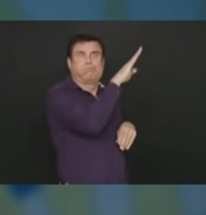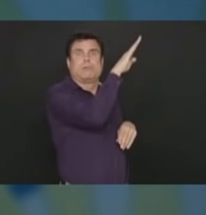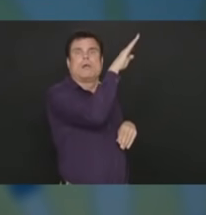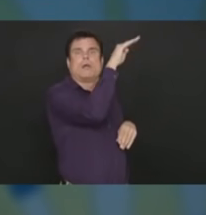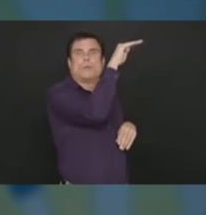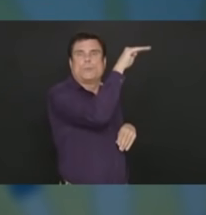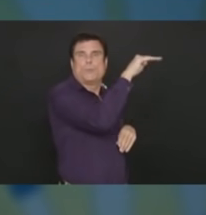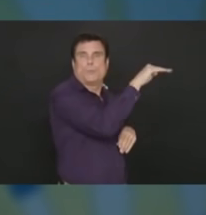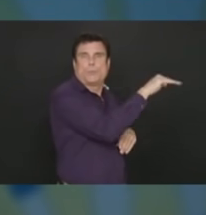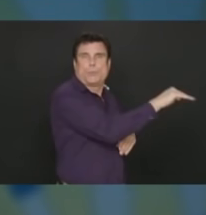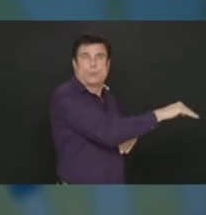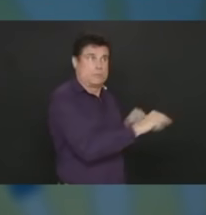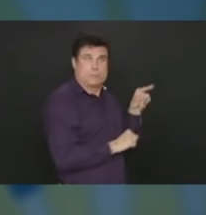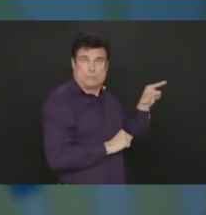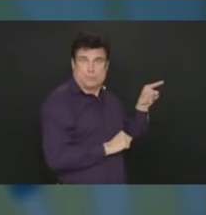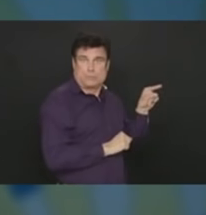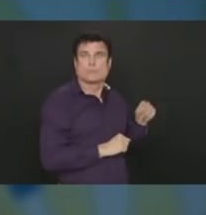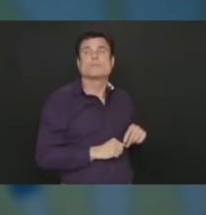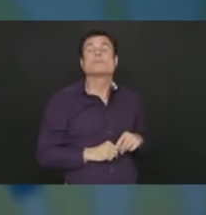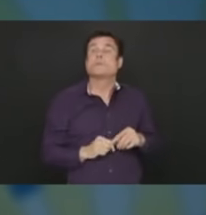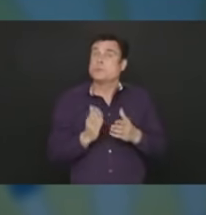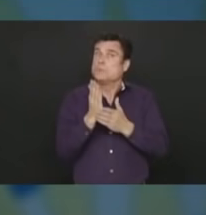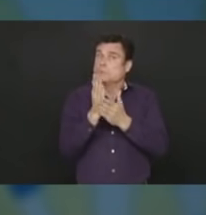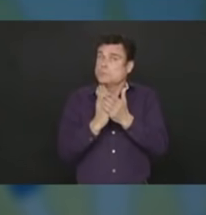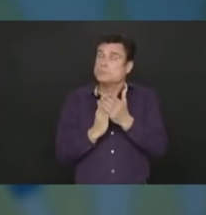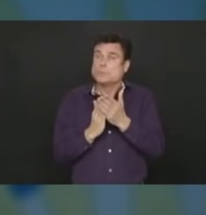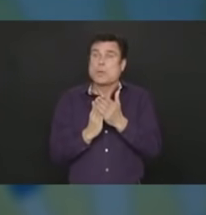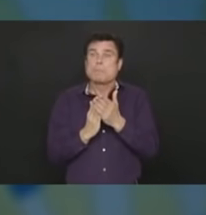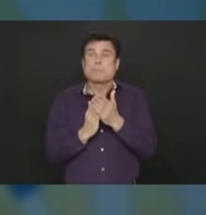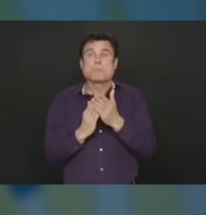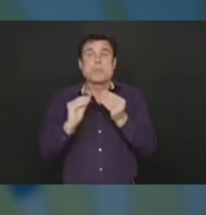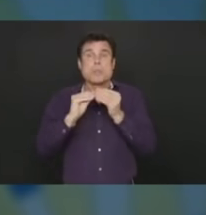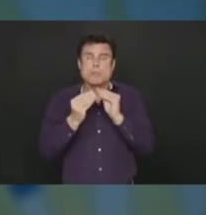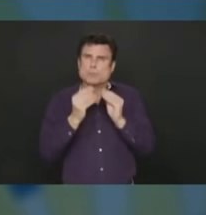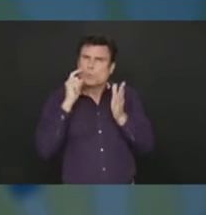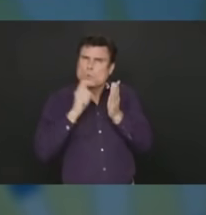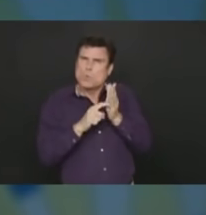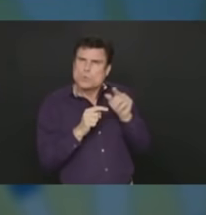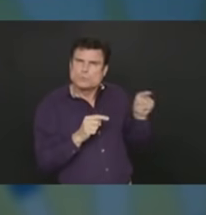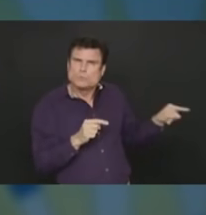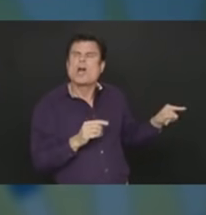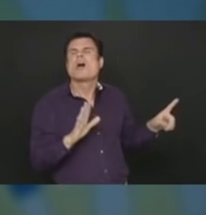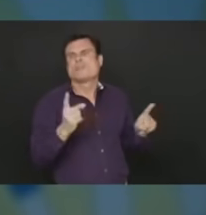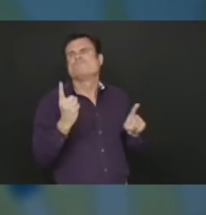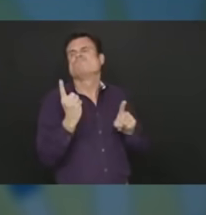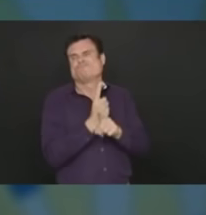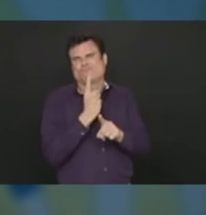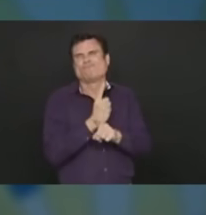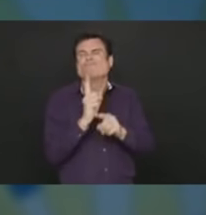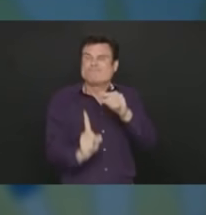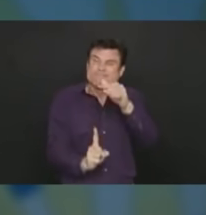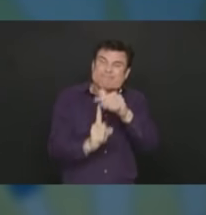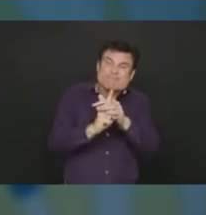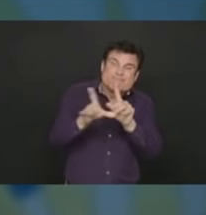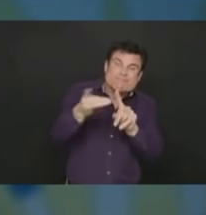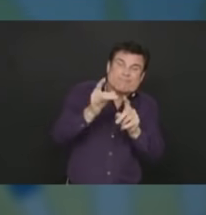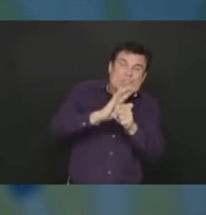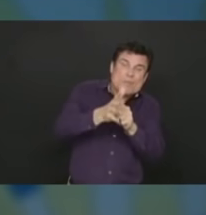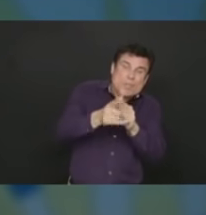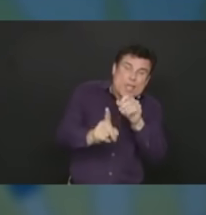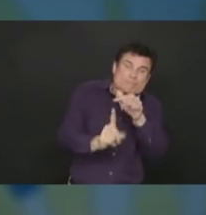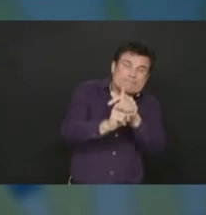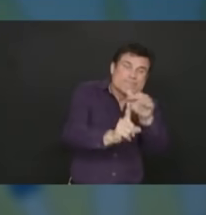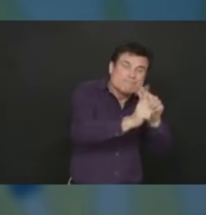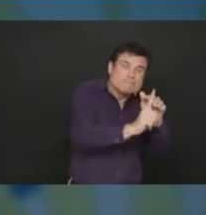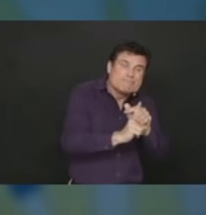gives us a sense of where people have acquired their illness. The yellow bars are the ones where we're still doing the